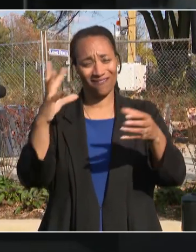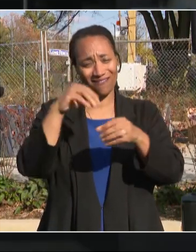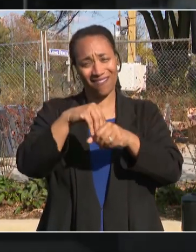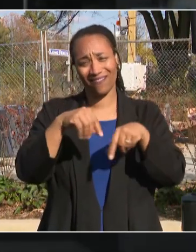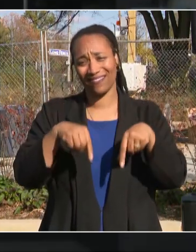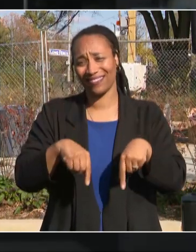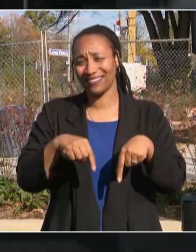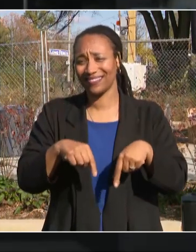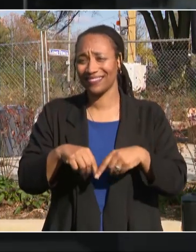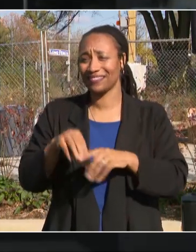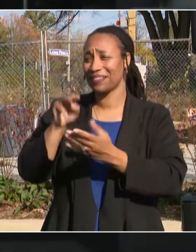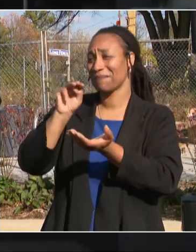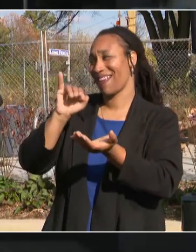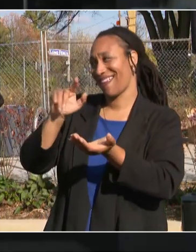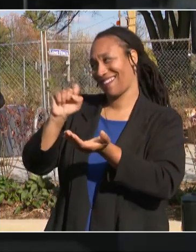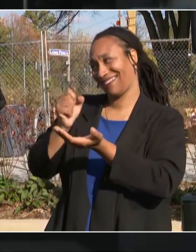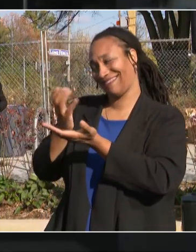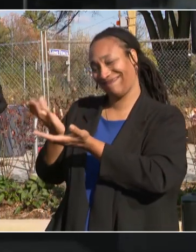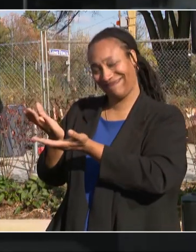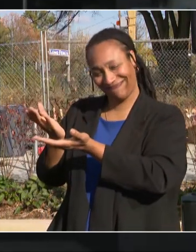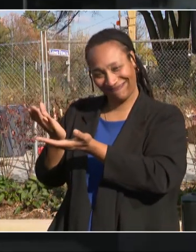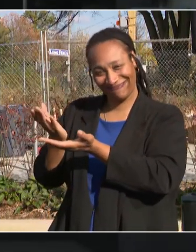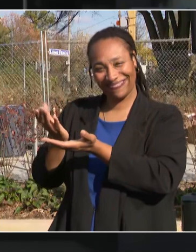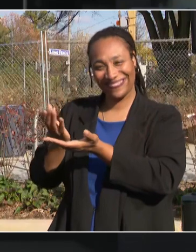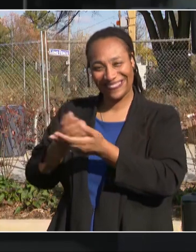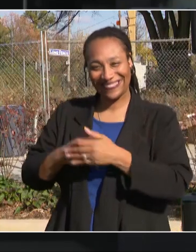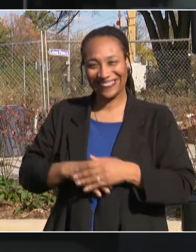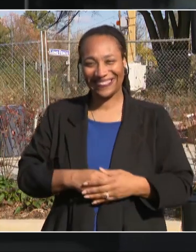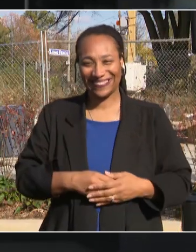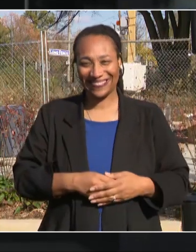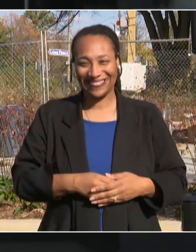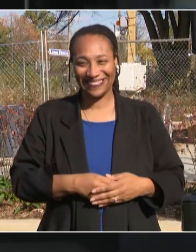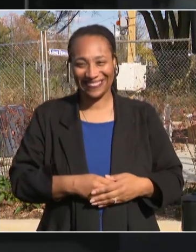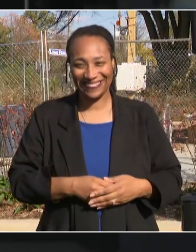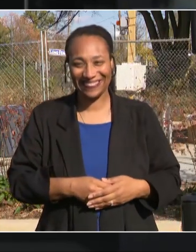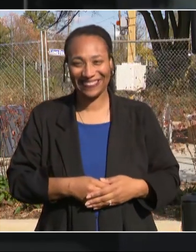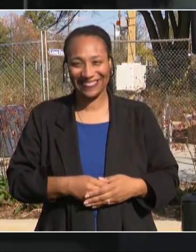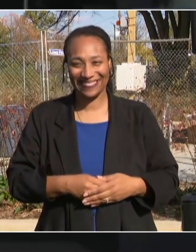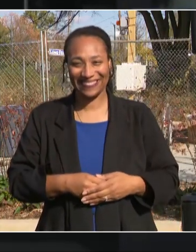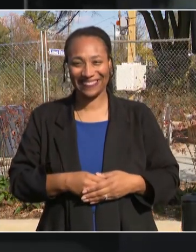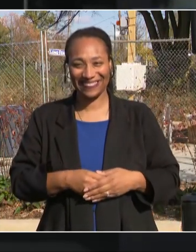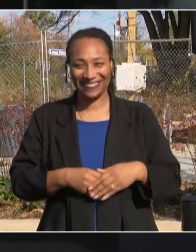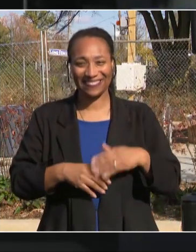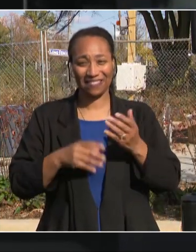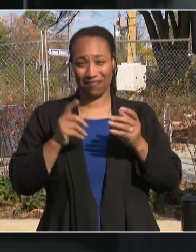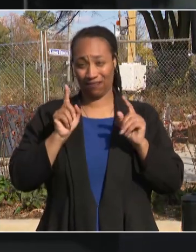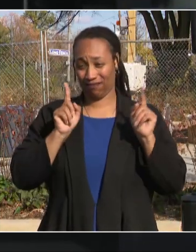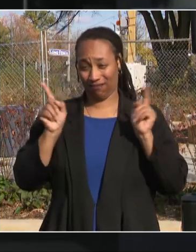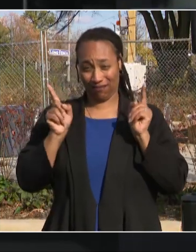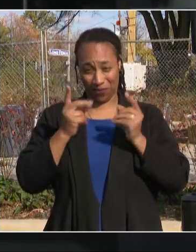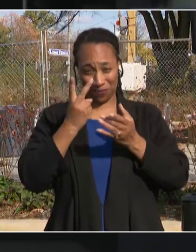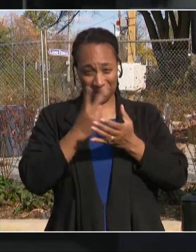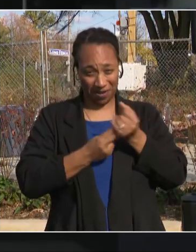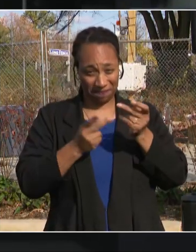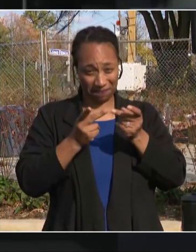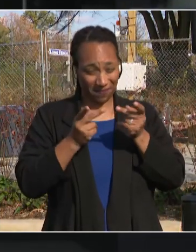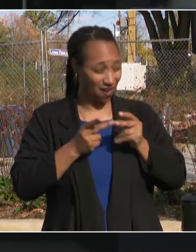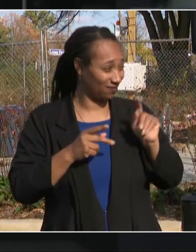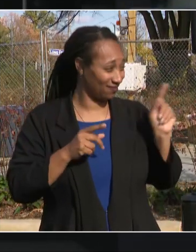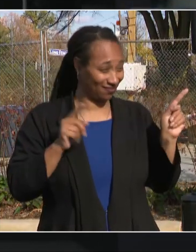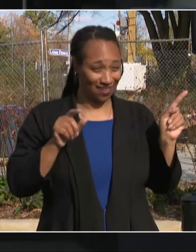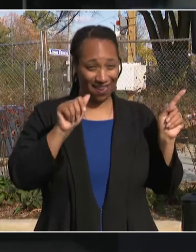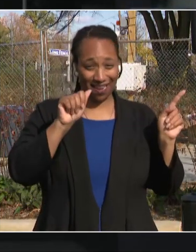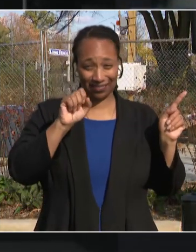League, Emily Edmondson and Mr. Asberry Sanker, and many others. So when you walk the halls of the Asberry